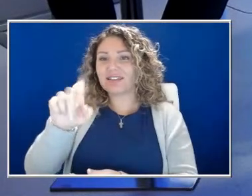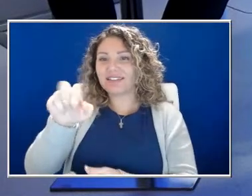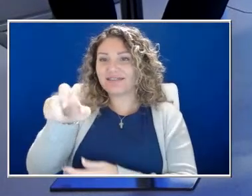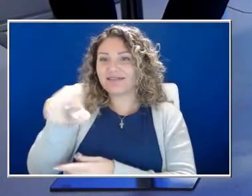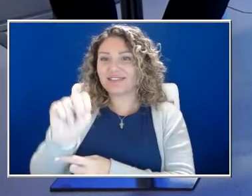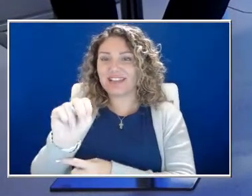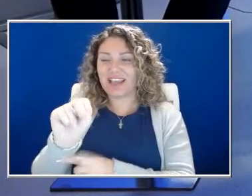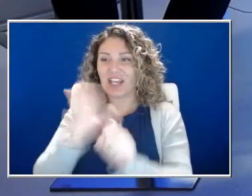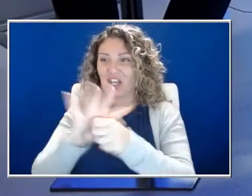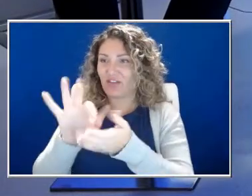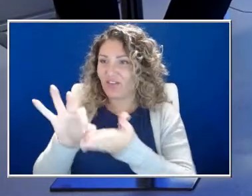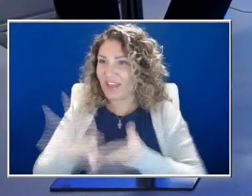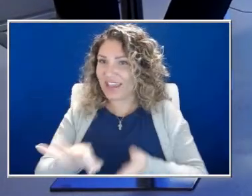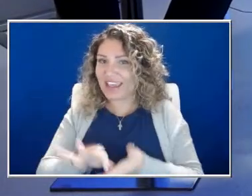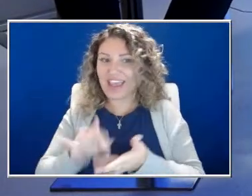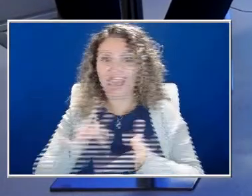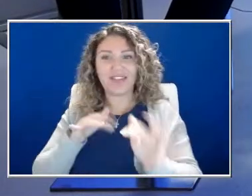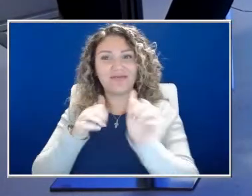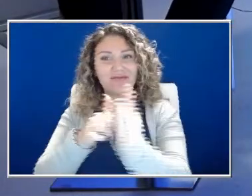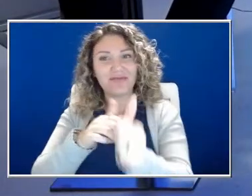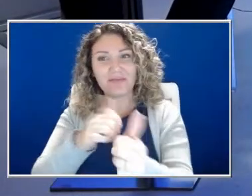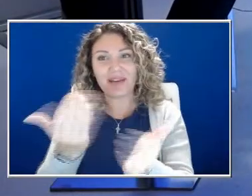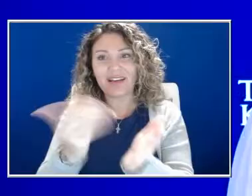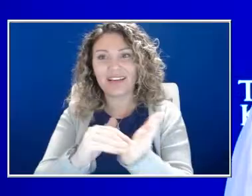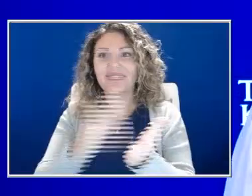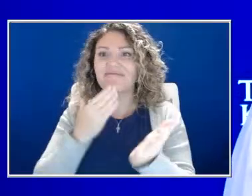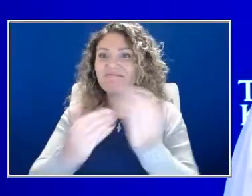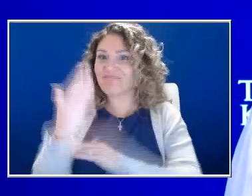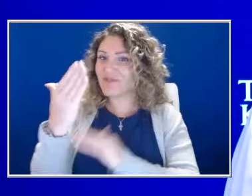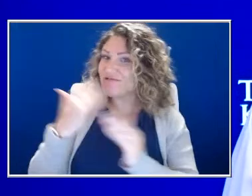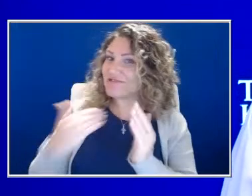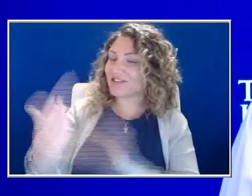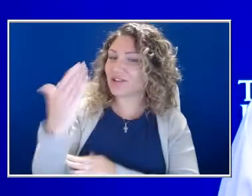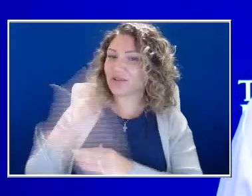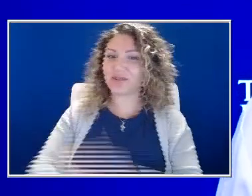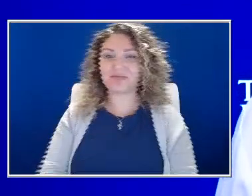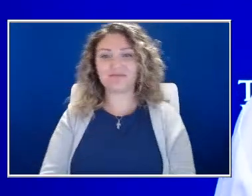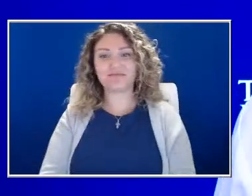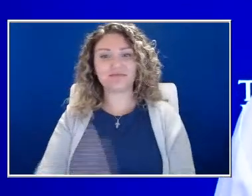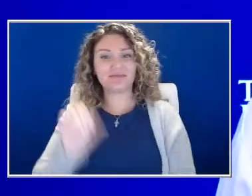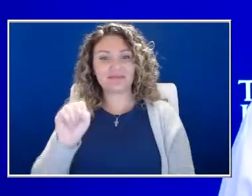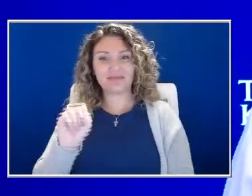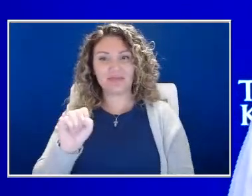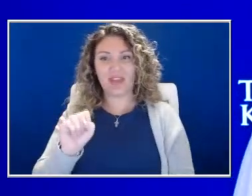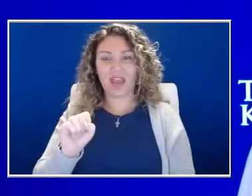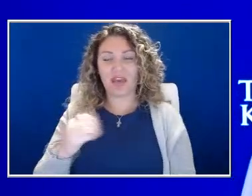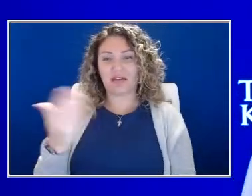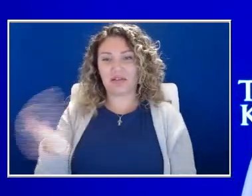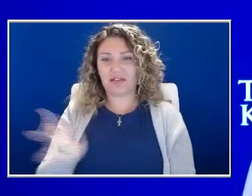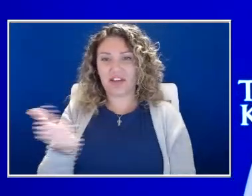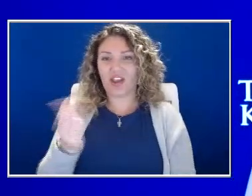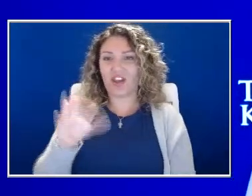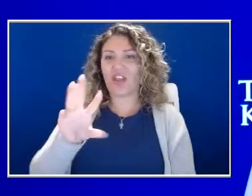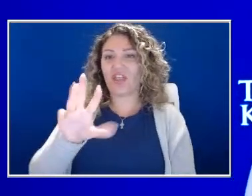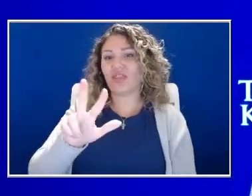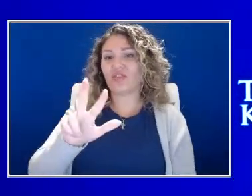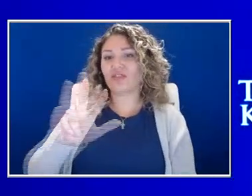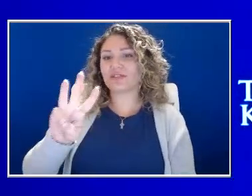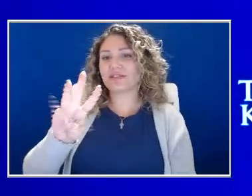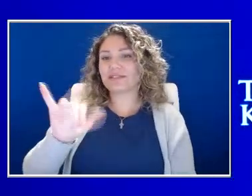pick this up here in just a moment. Good morning to you. How are you? Hi, good. Yeah, right now in the health system we have 36 active